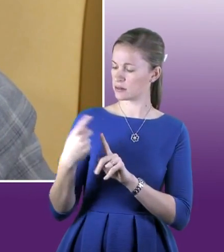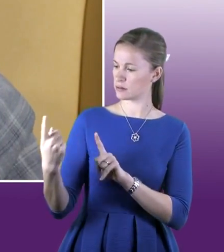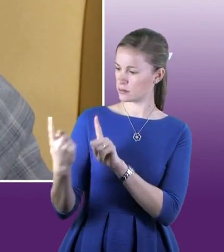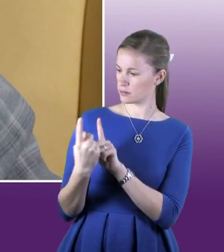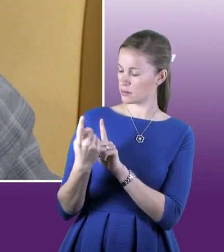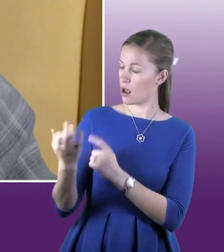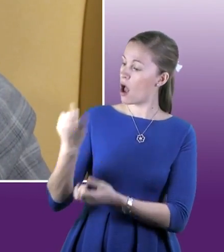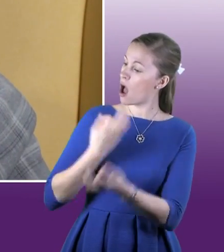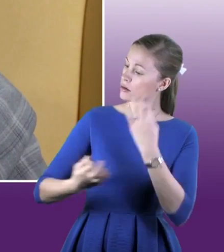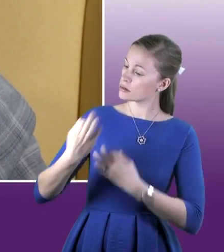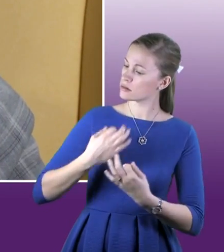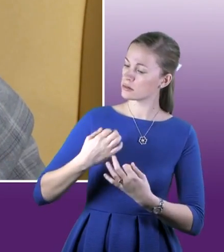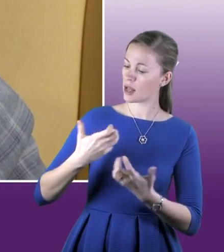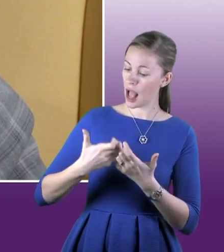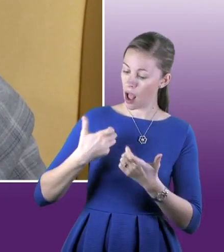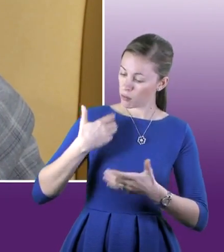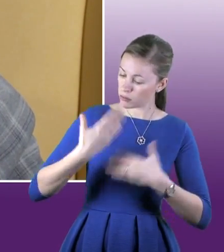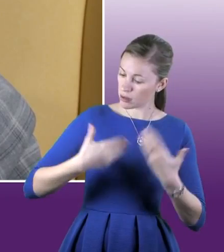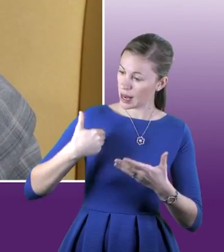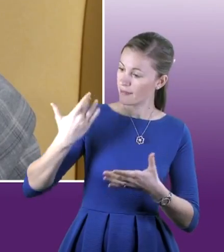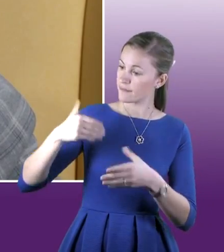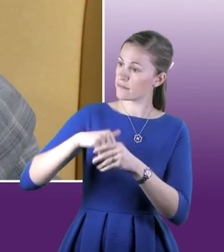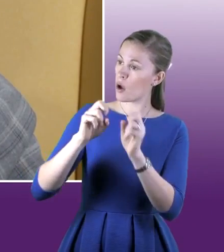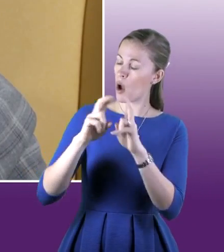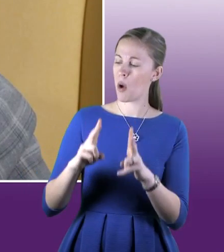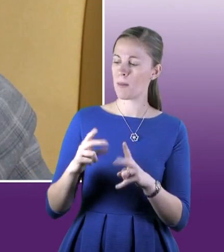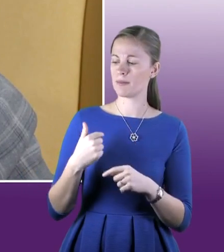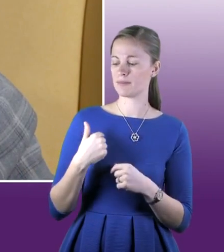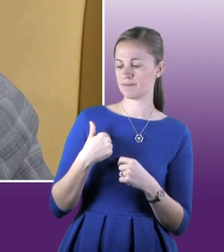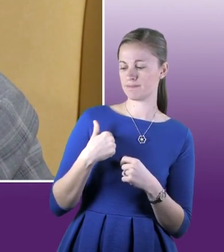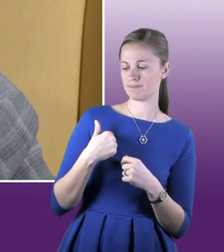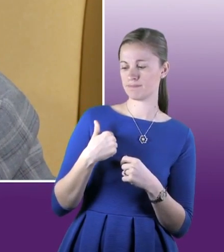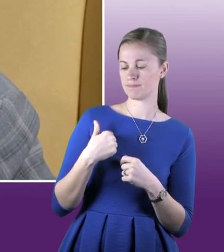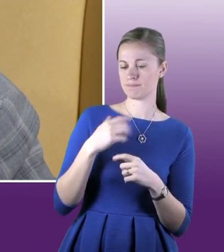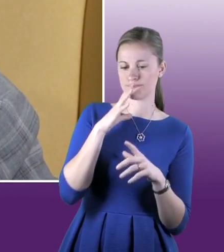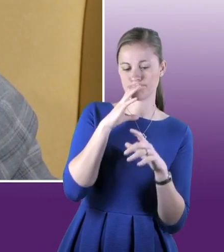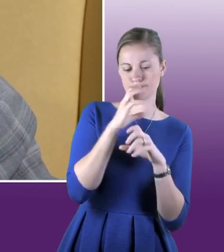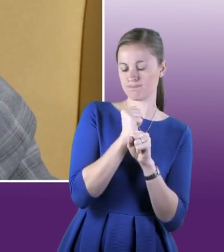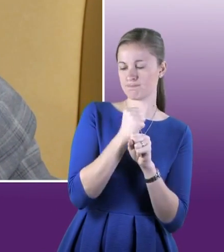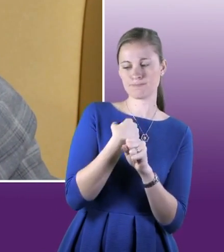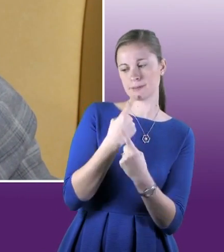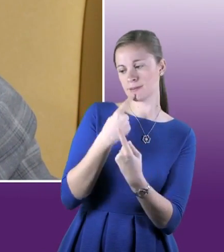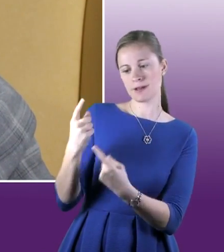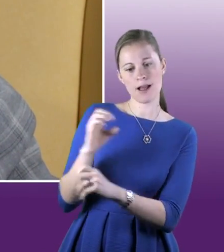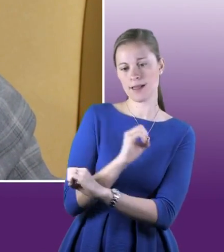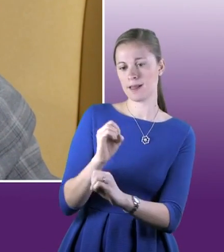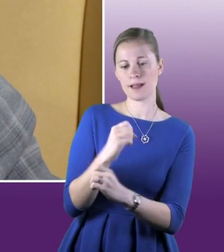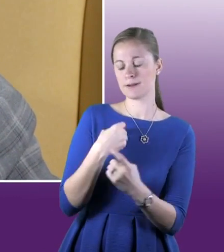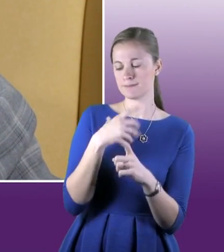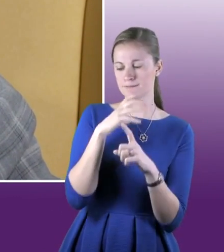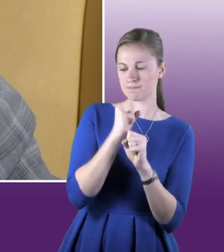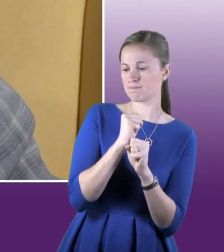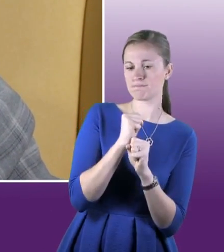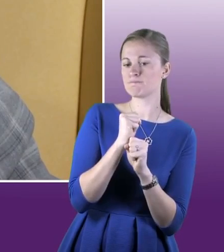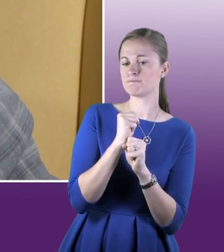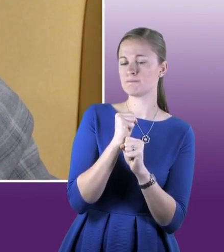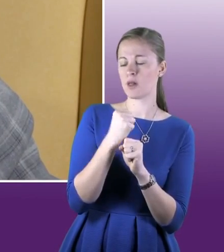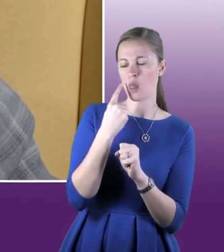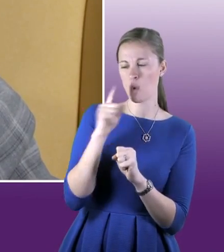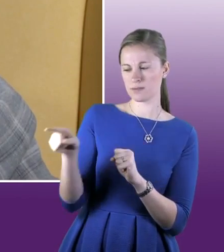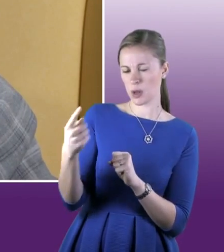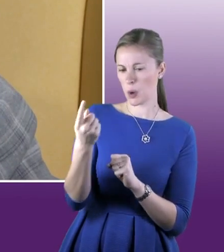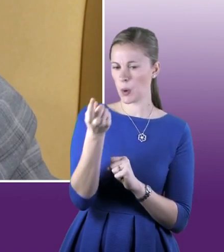me how things were for me living at the home. I didn't tell her anything at first. I thought it was someone